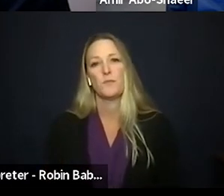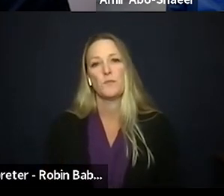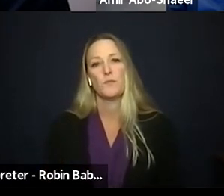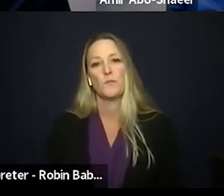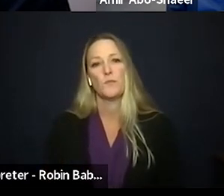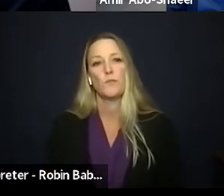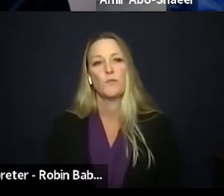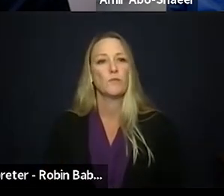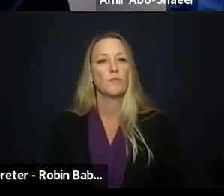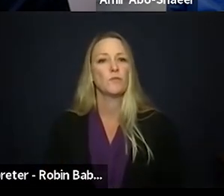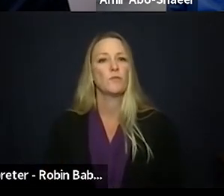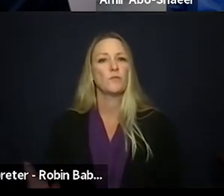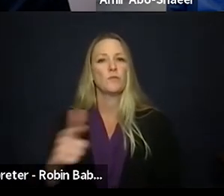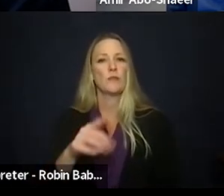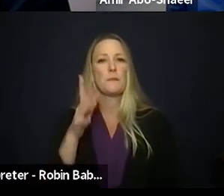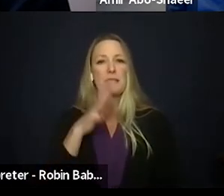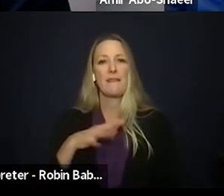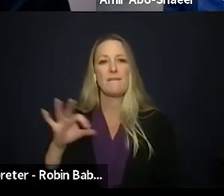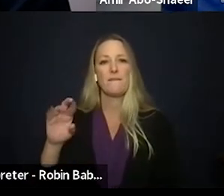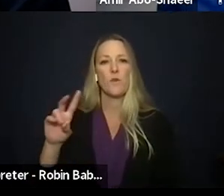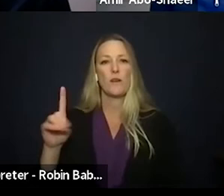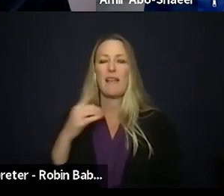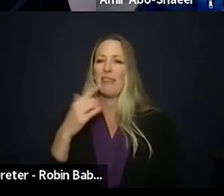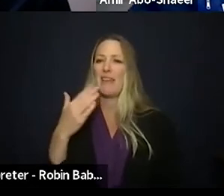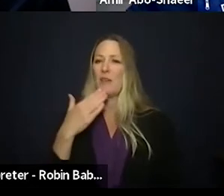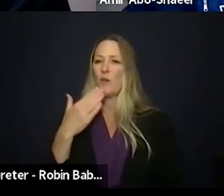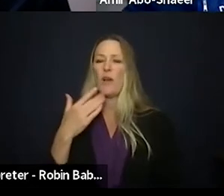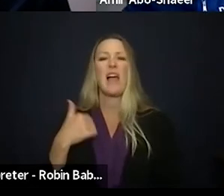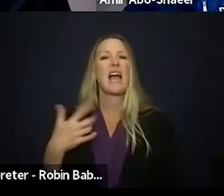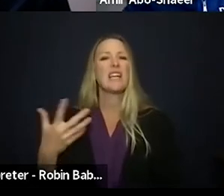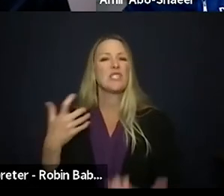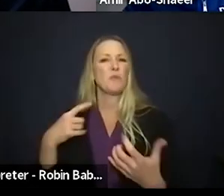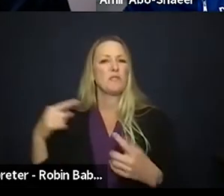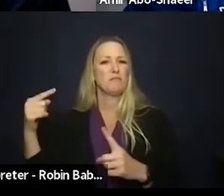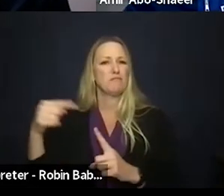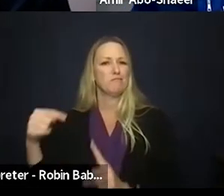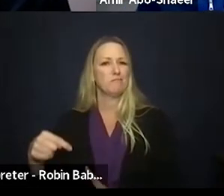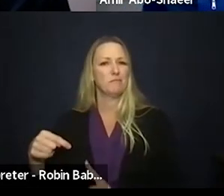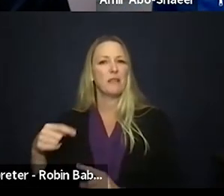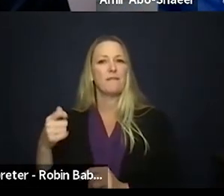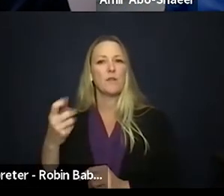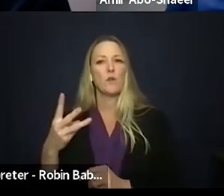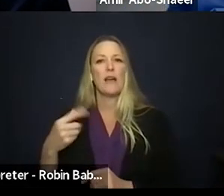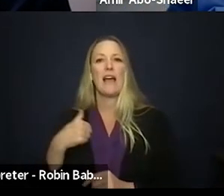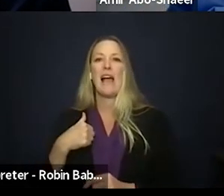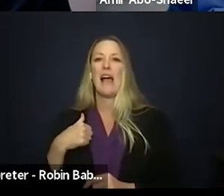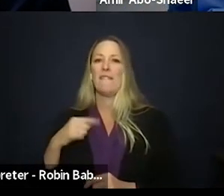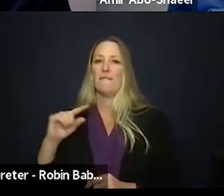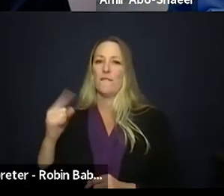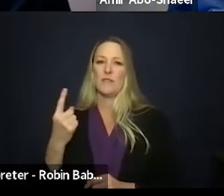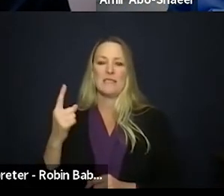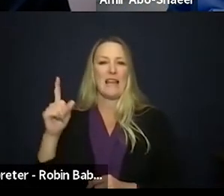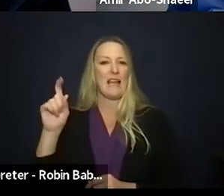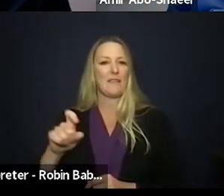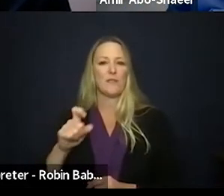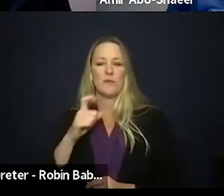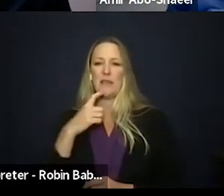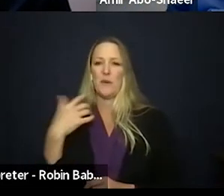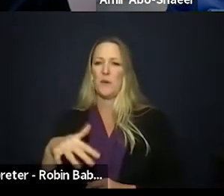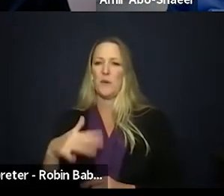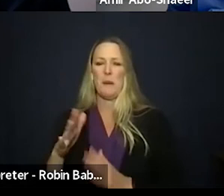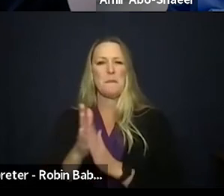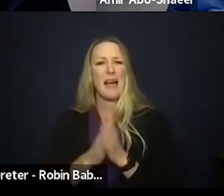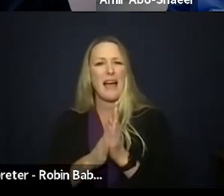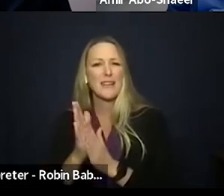oh thank you so much i just want to call out a couple of things uh first i i feel compelled to call out the passion the energy the